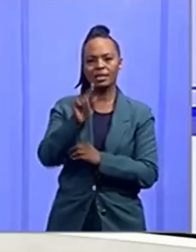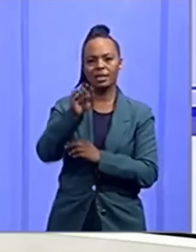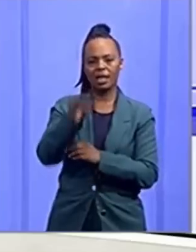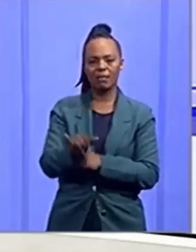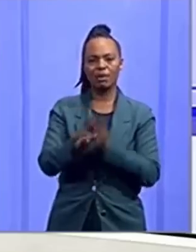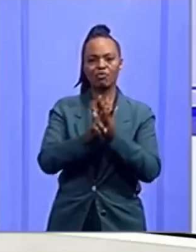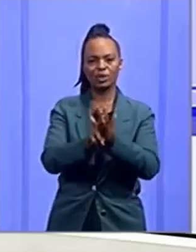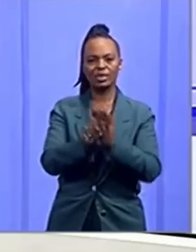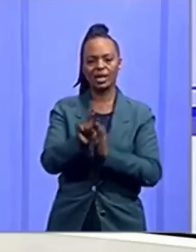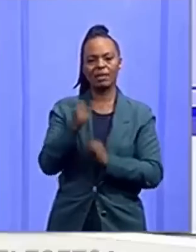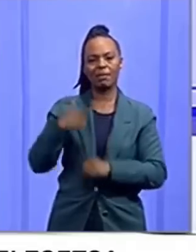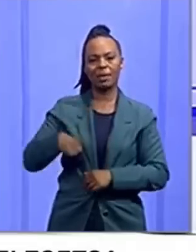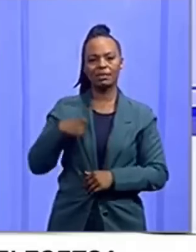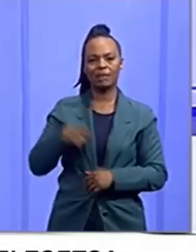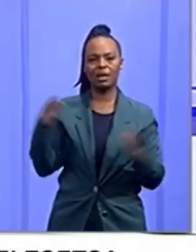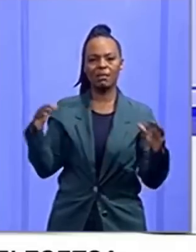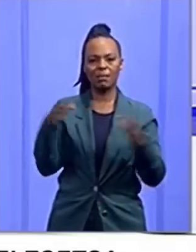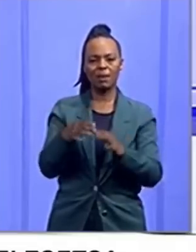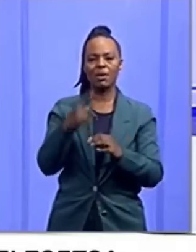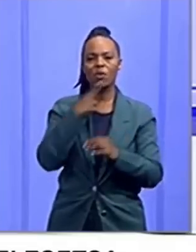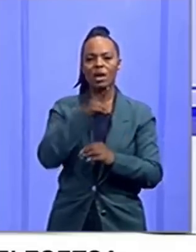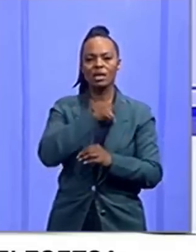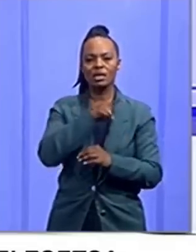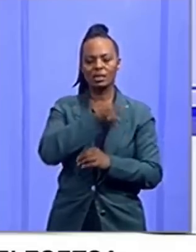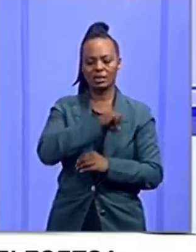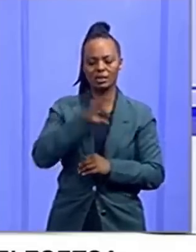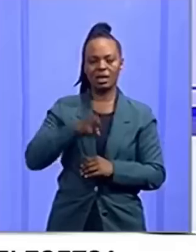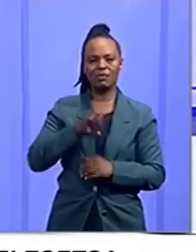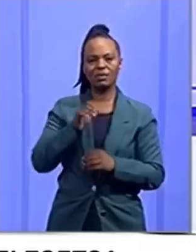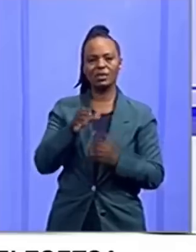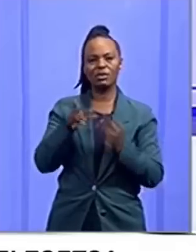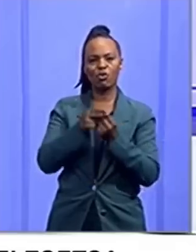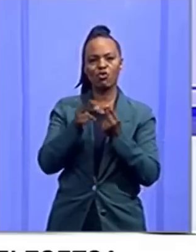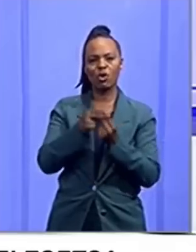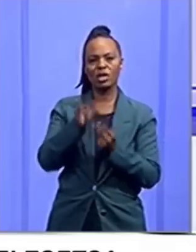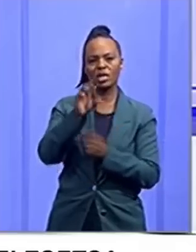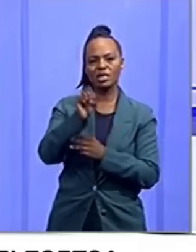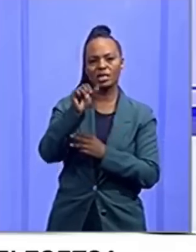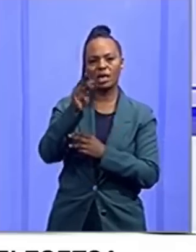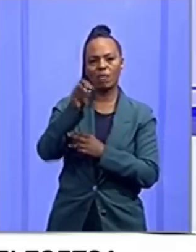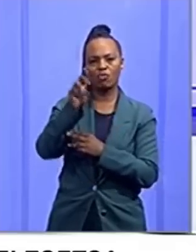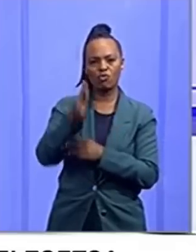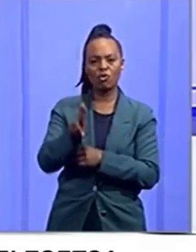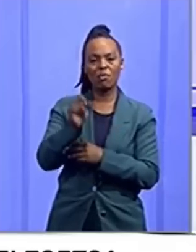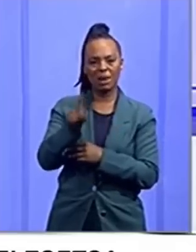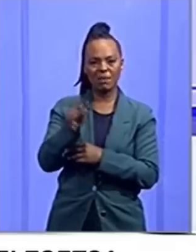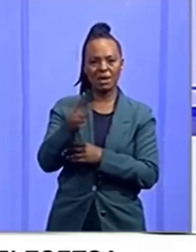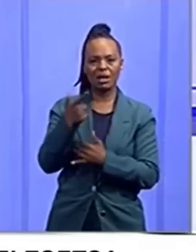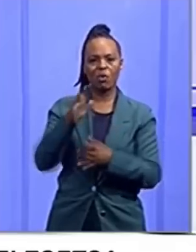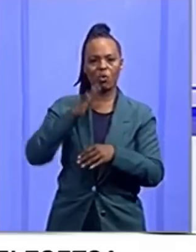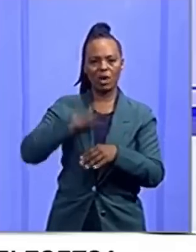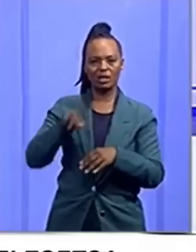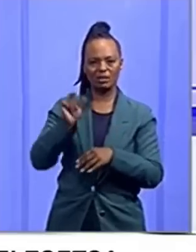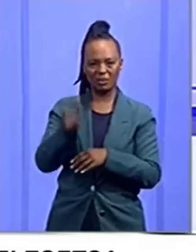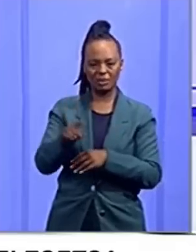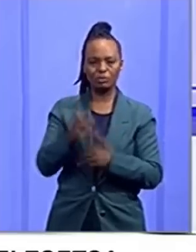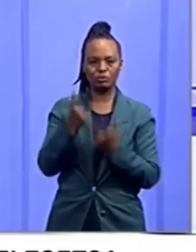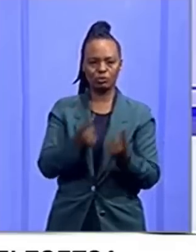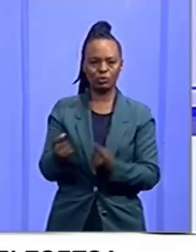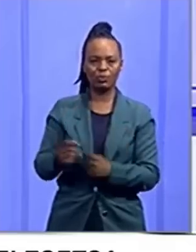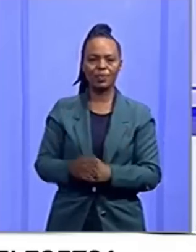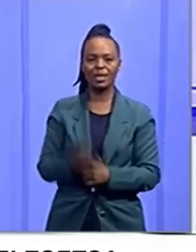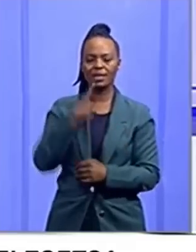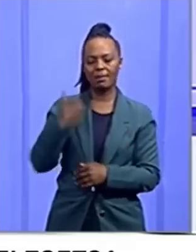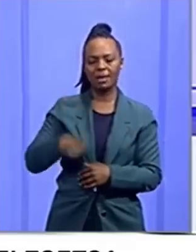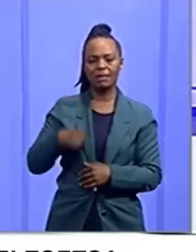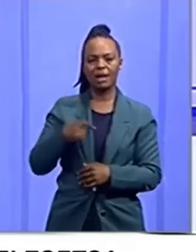yo a golagantseng badiri ba ba strikileng ba e leng ditokololo tsa SAMU le tiragalo eo. Bokaba a re masepala o re